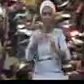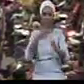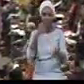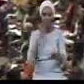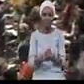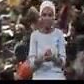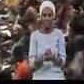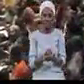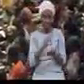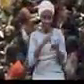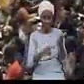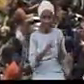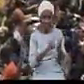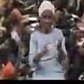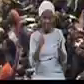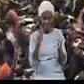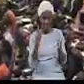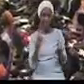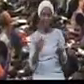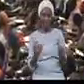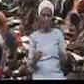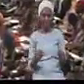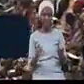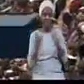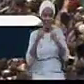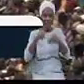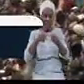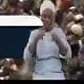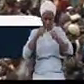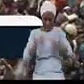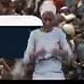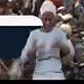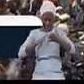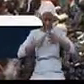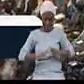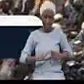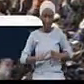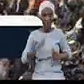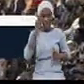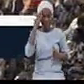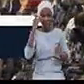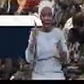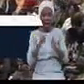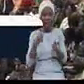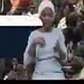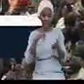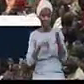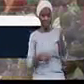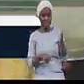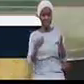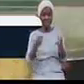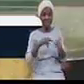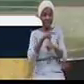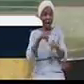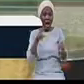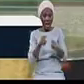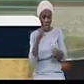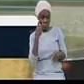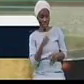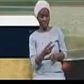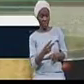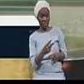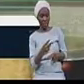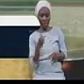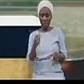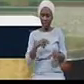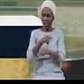is abiding peace, abiding peace. You know, as you look at the nation, as you look at the